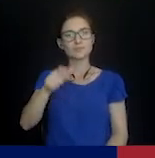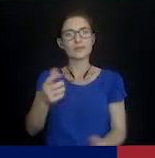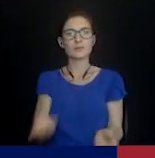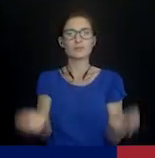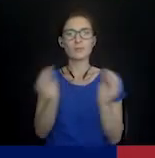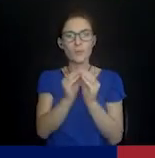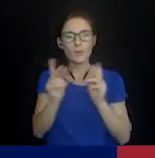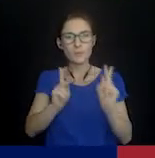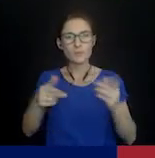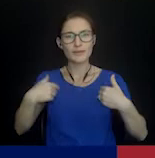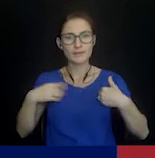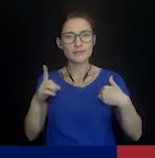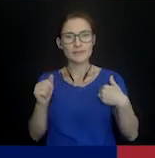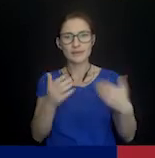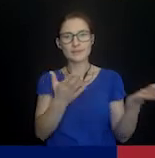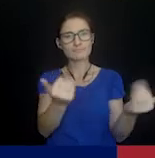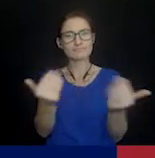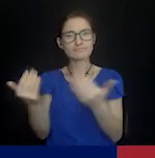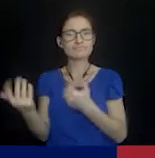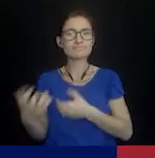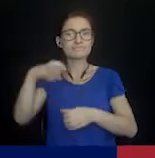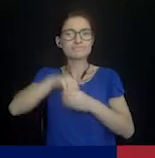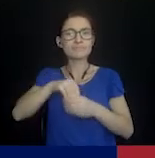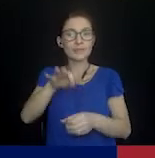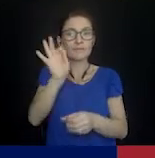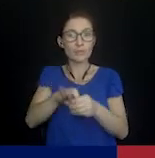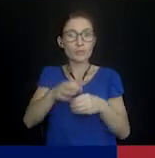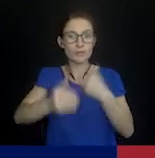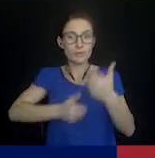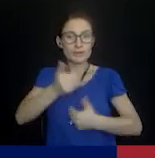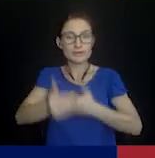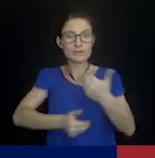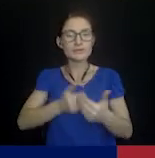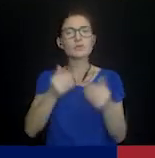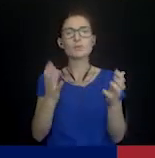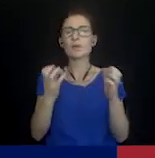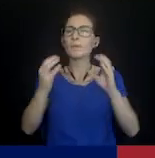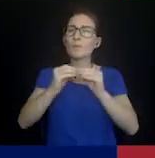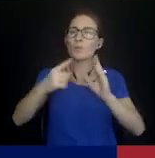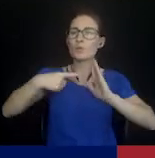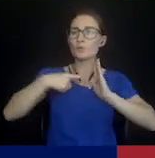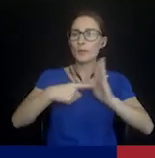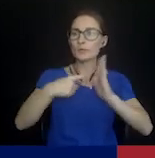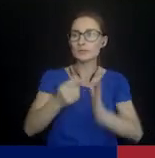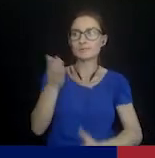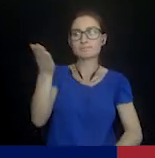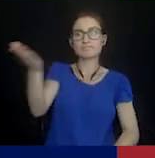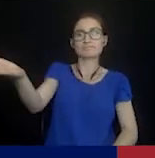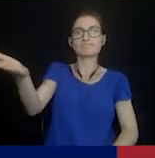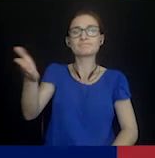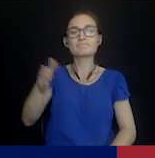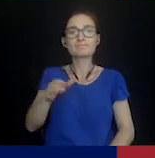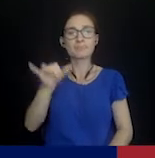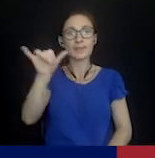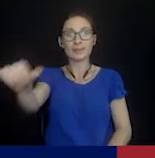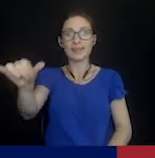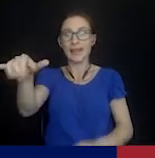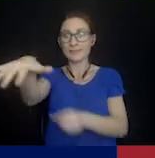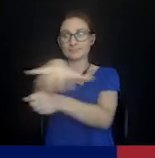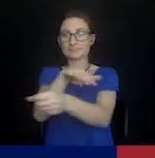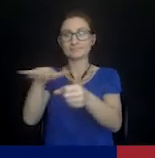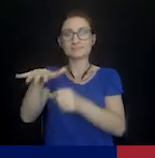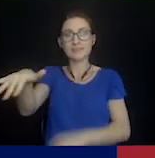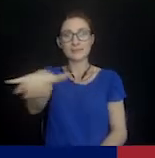with disabilities participate in voting so that we have more representation at the table. It